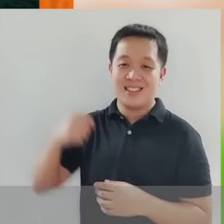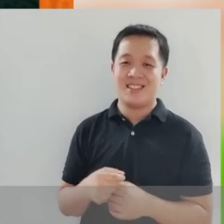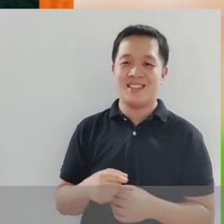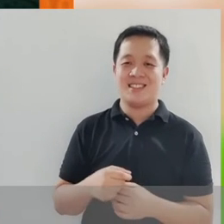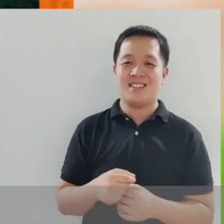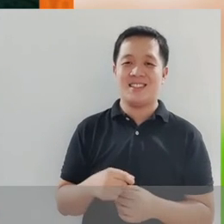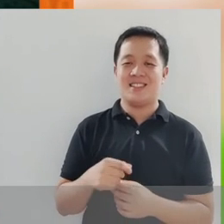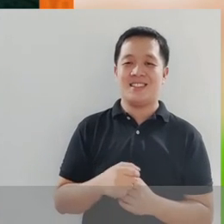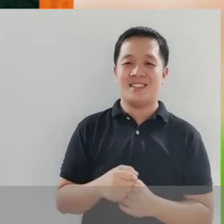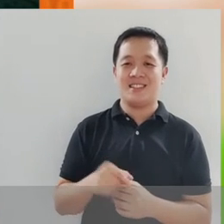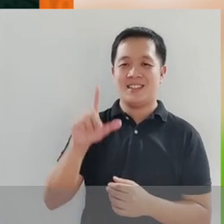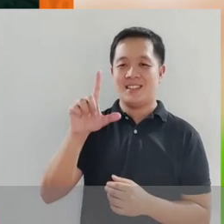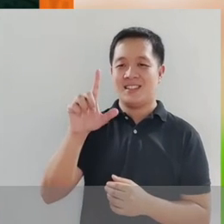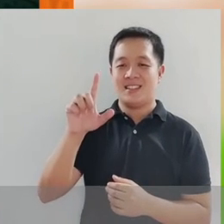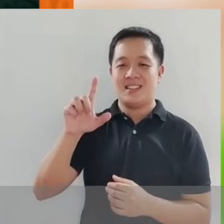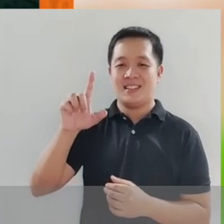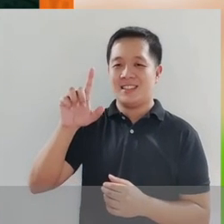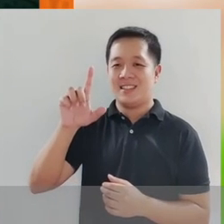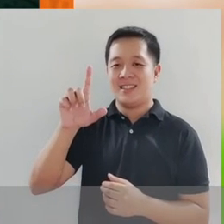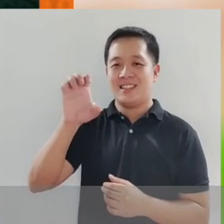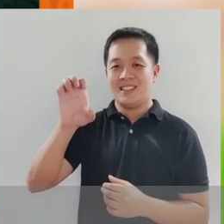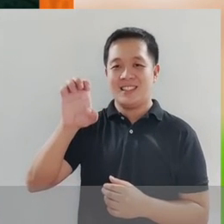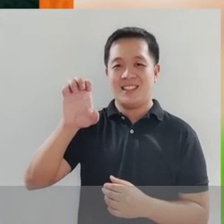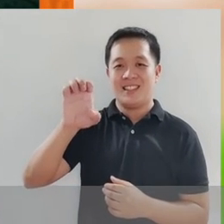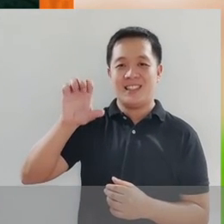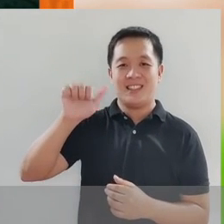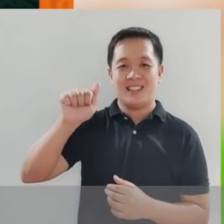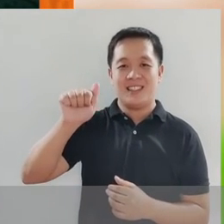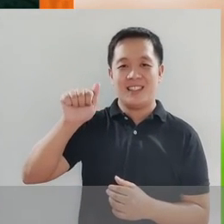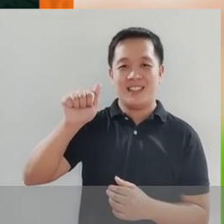Leash is correct.